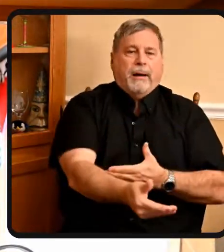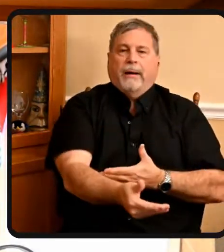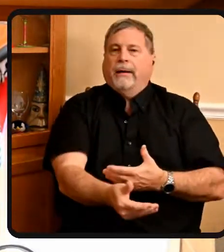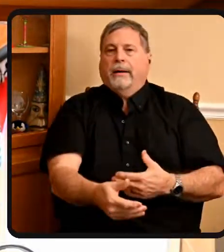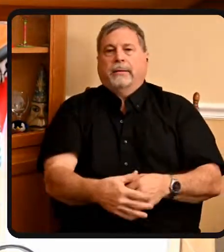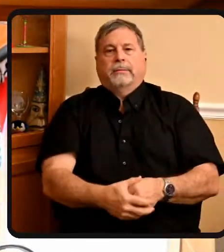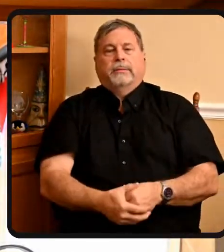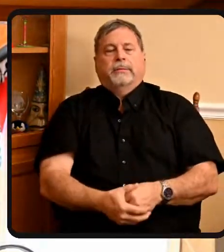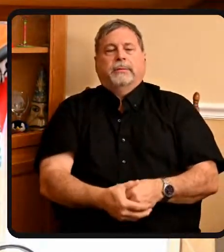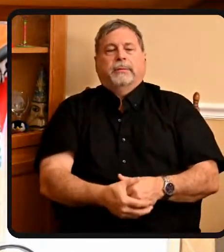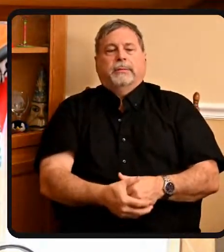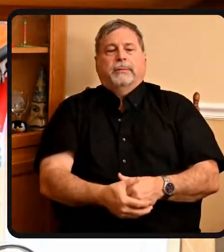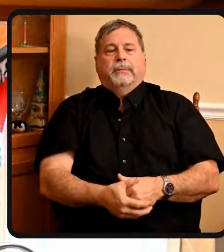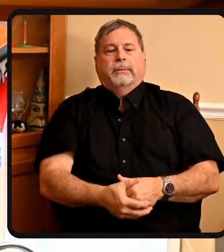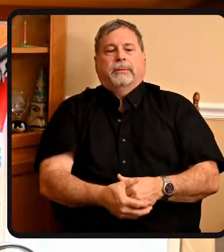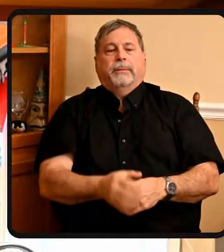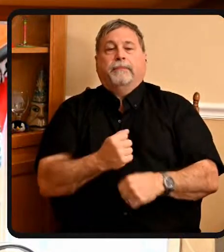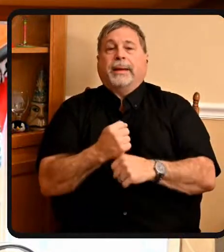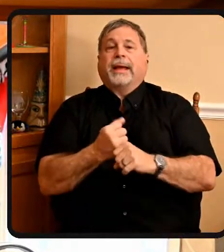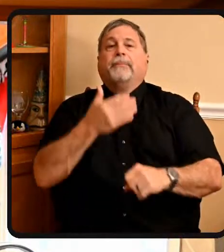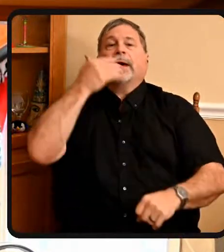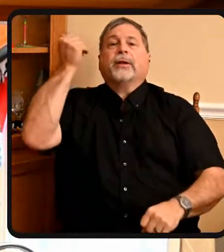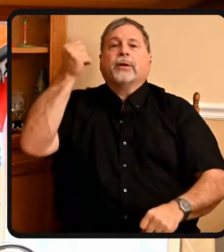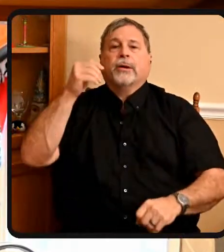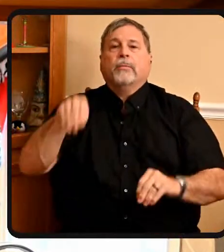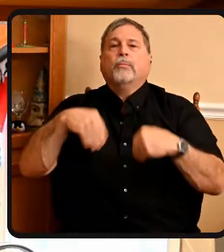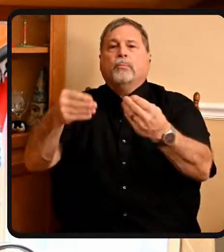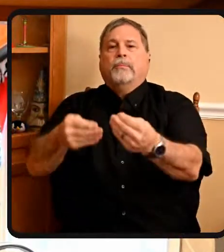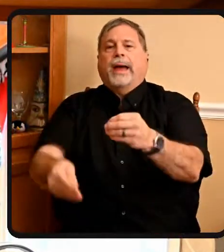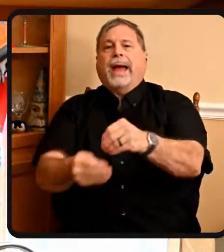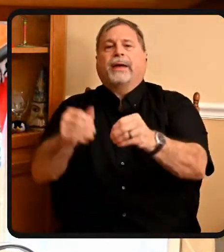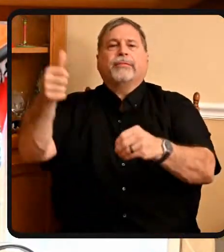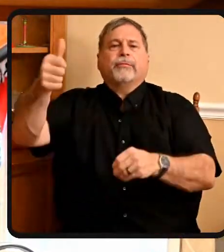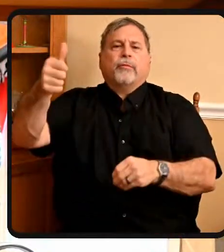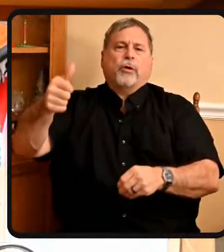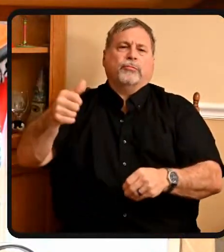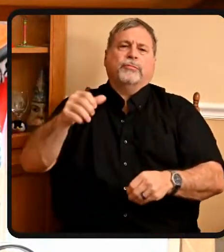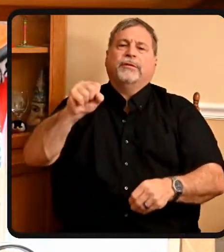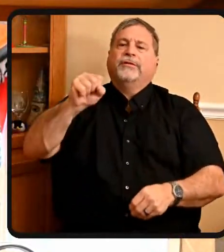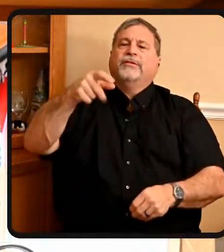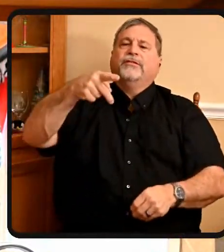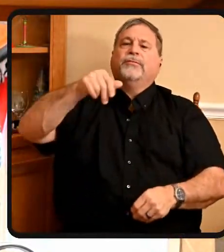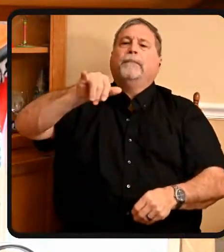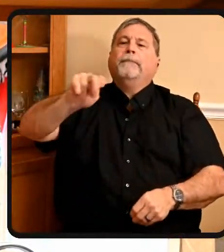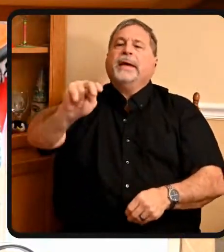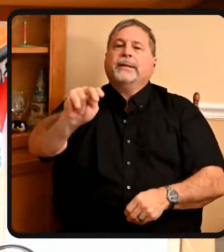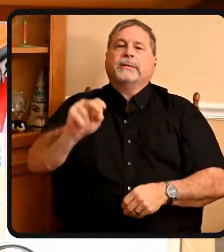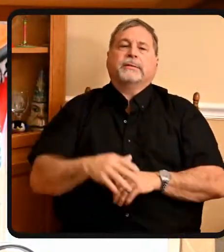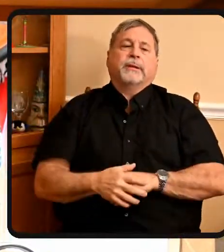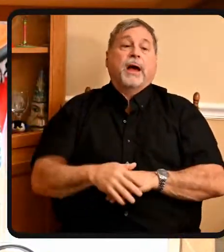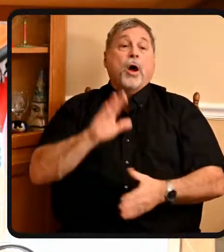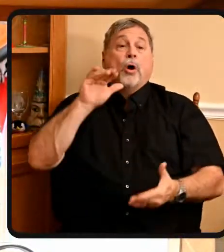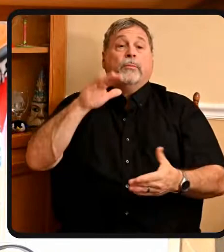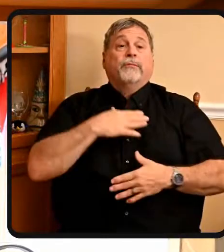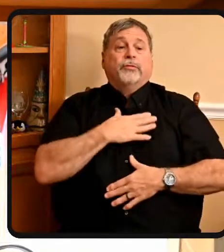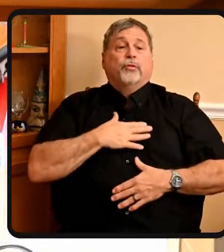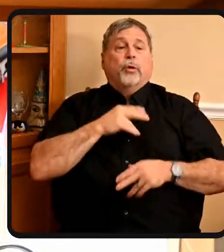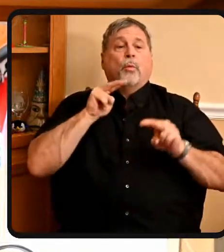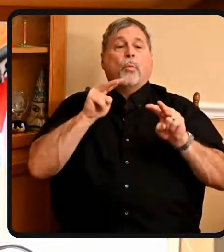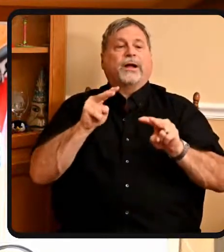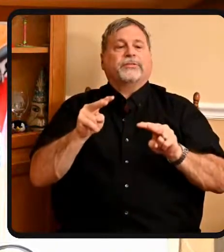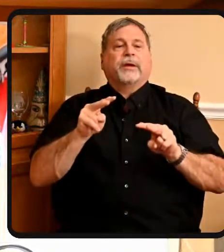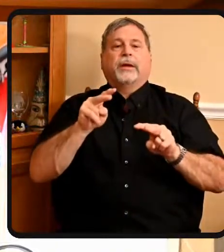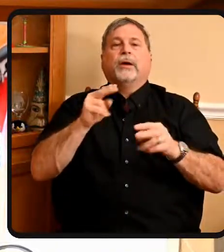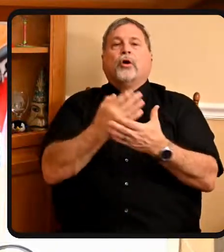just go out and buy and make it better, put their spin on it. So, I hope